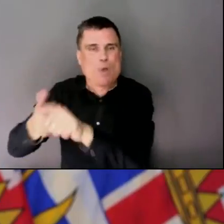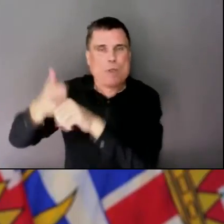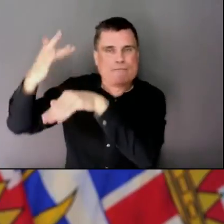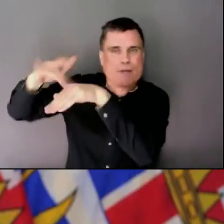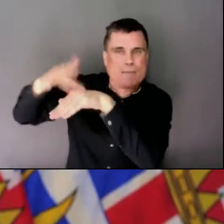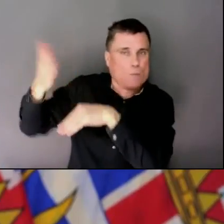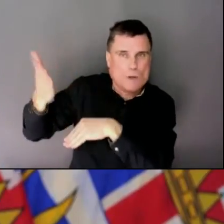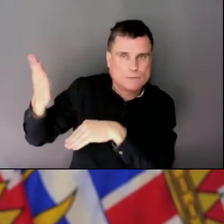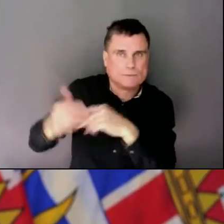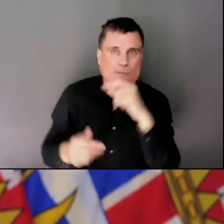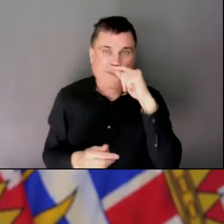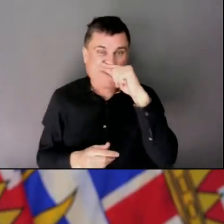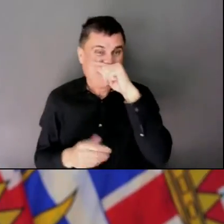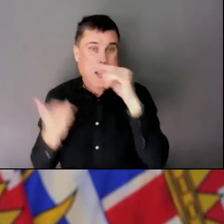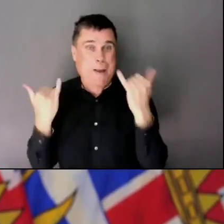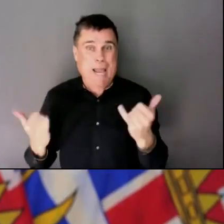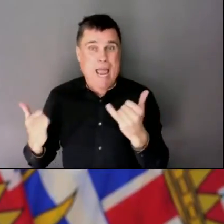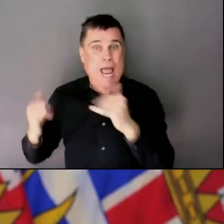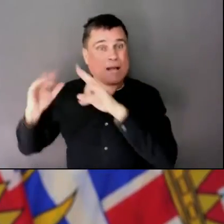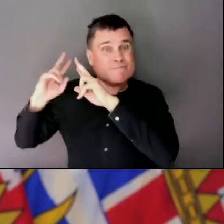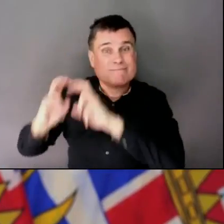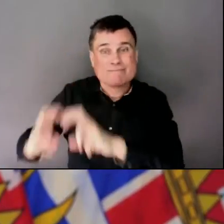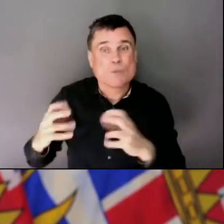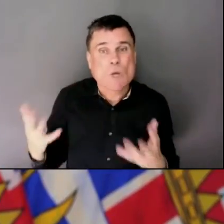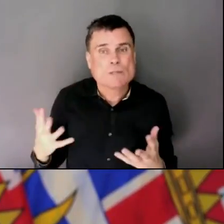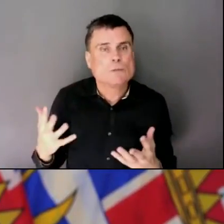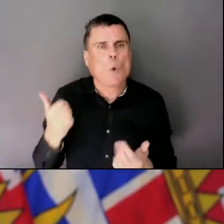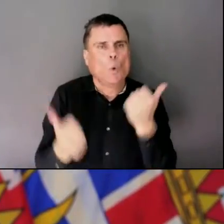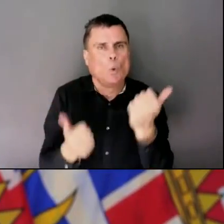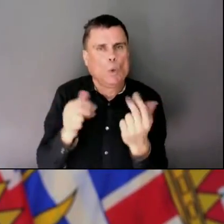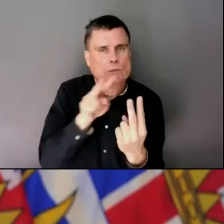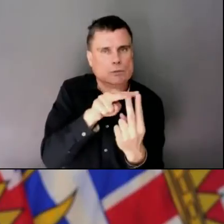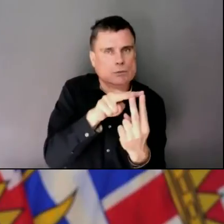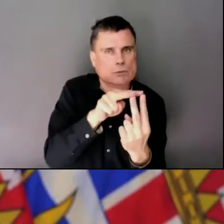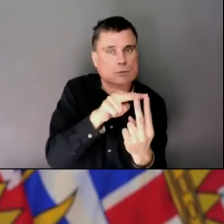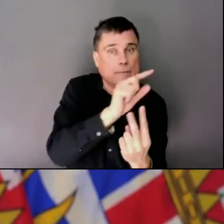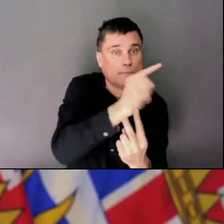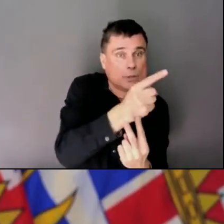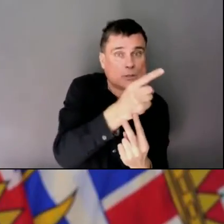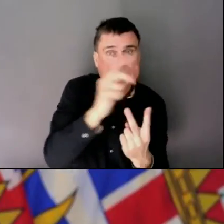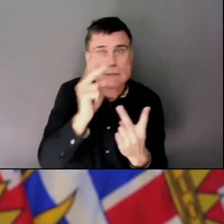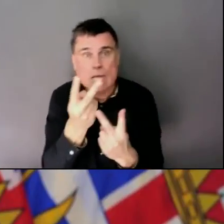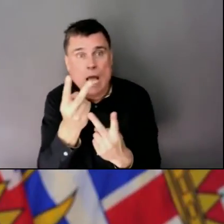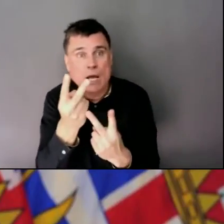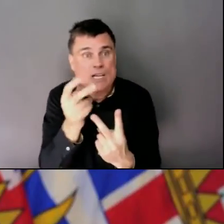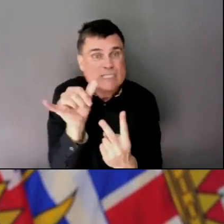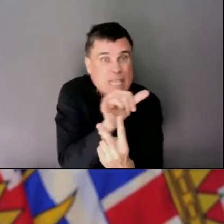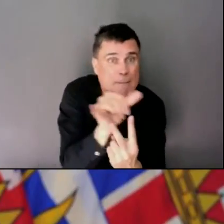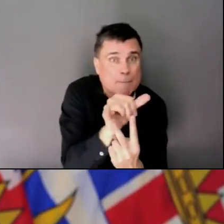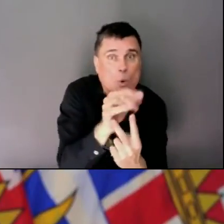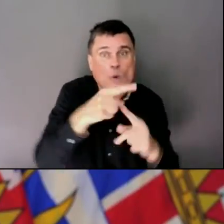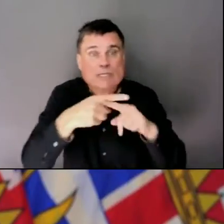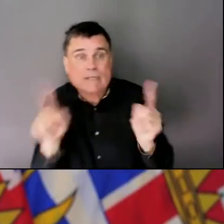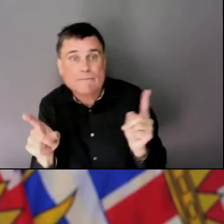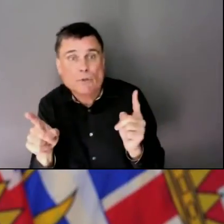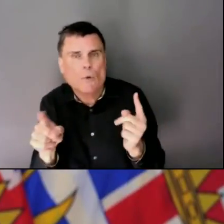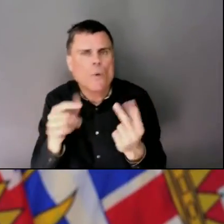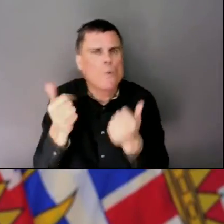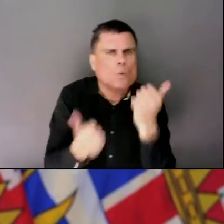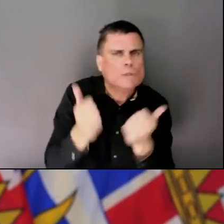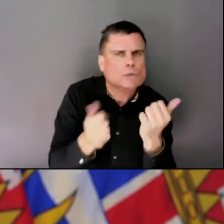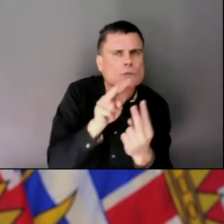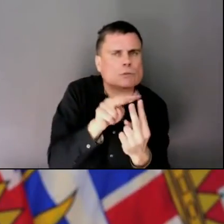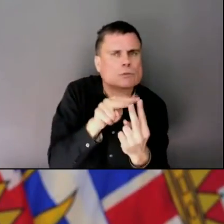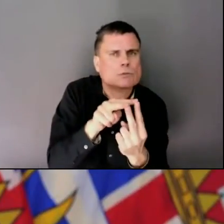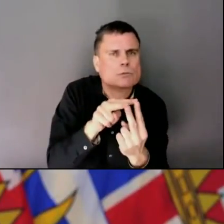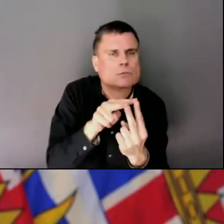second dose, delay the second dose for longer, or to provide the second dose with the alternate product. Right now,